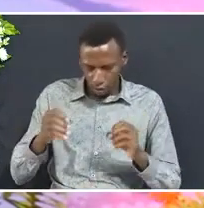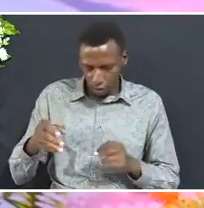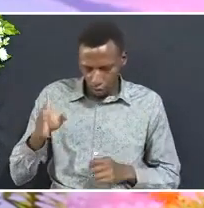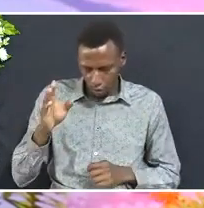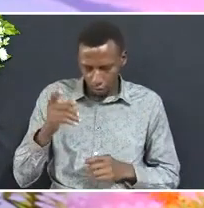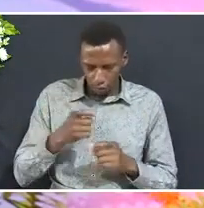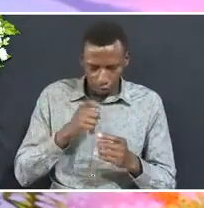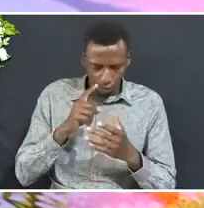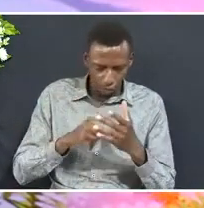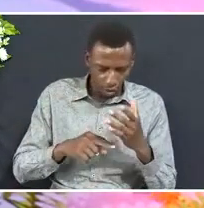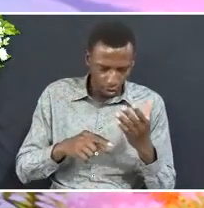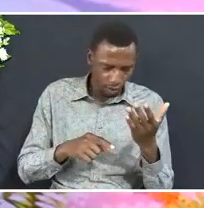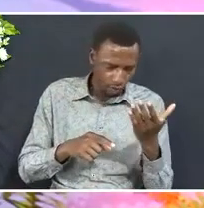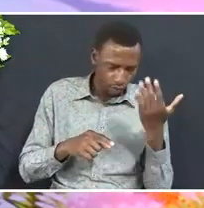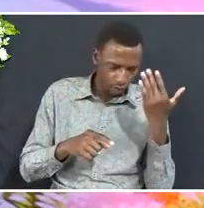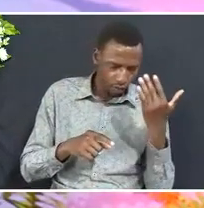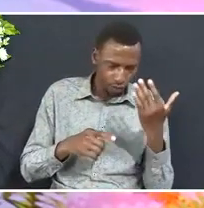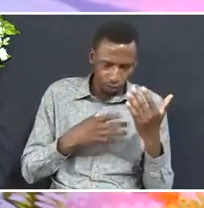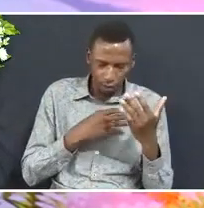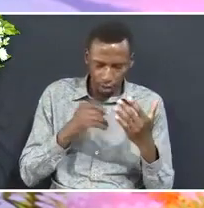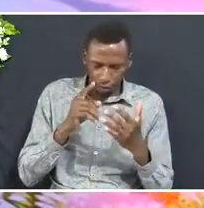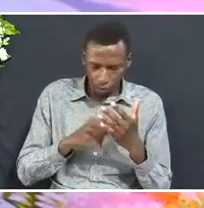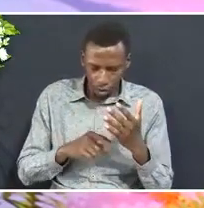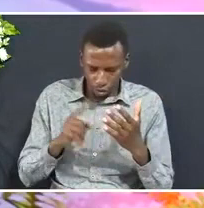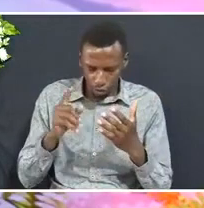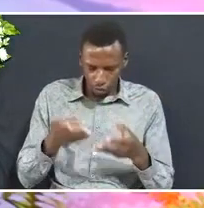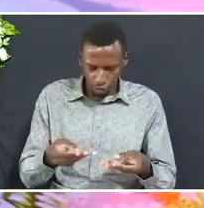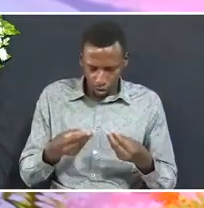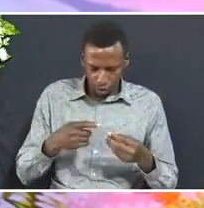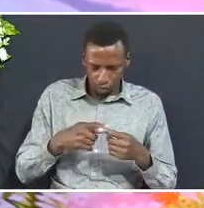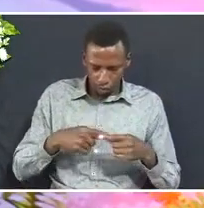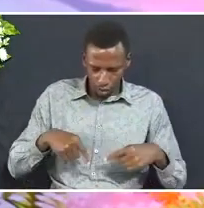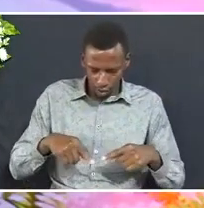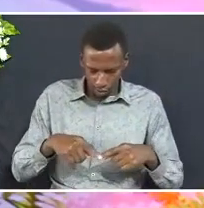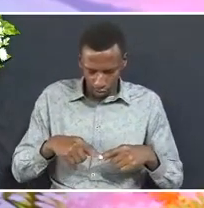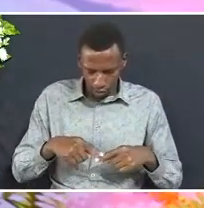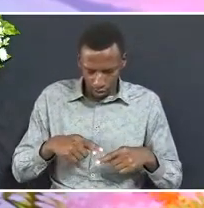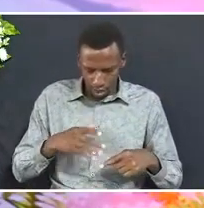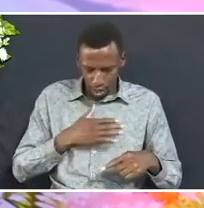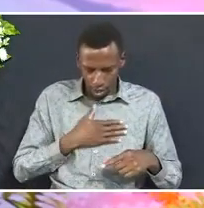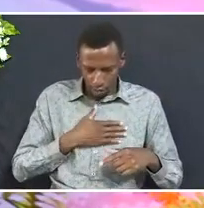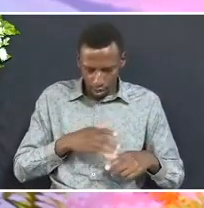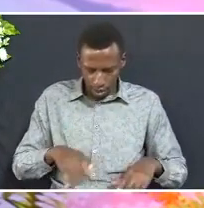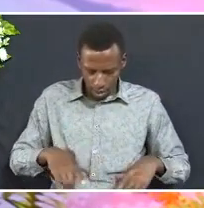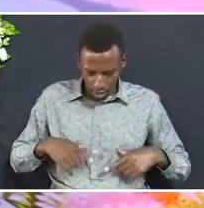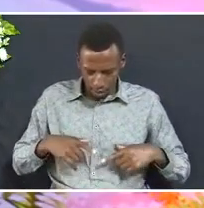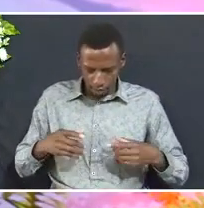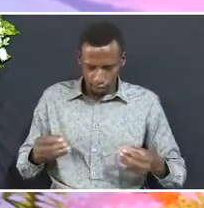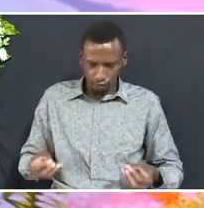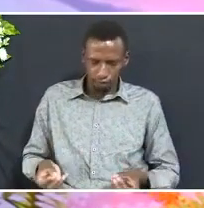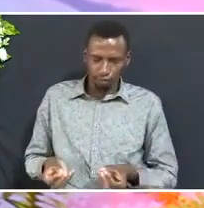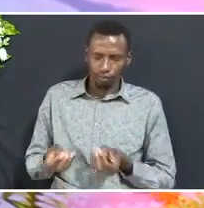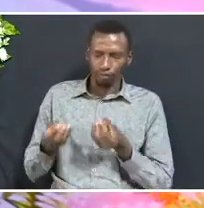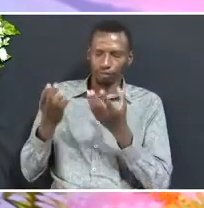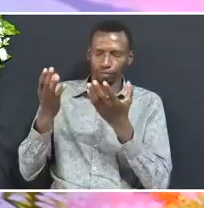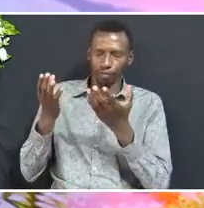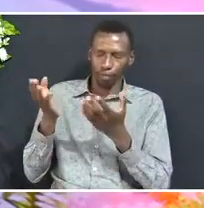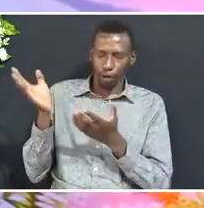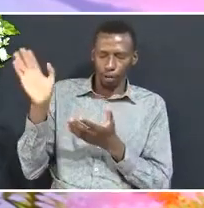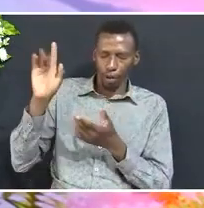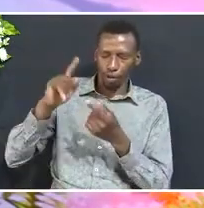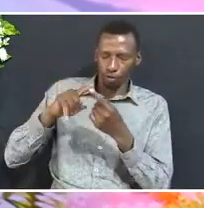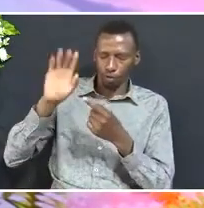had before and from what you have presented to us. We commit our lives, we rededicate our lives into your